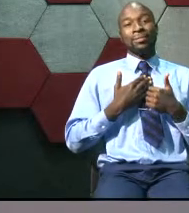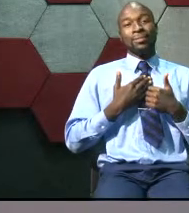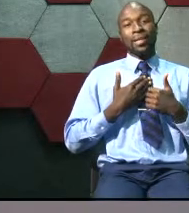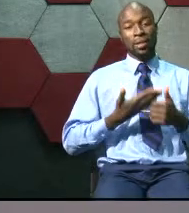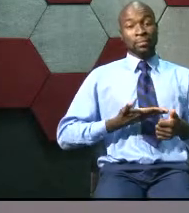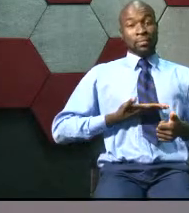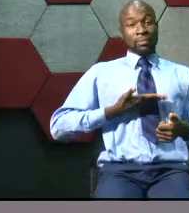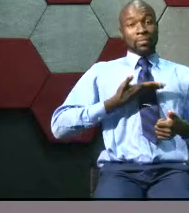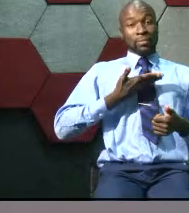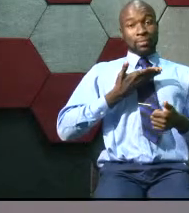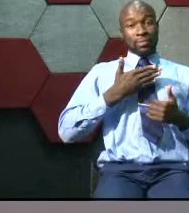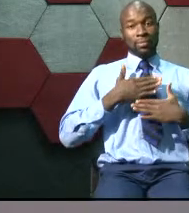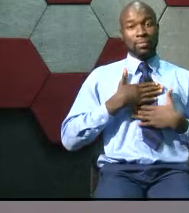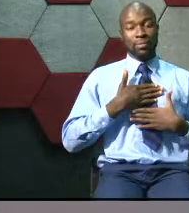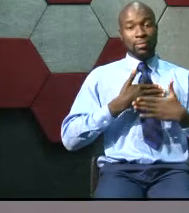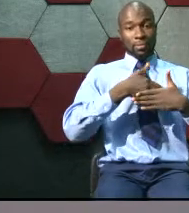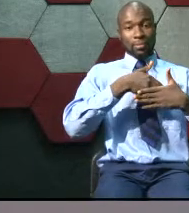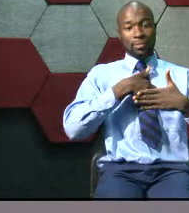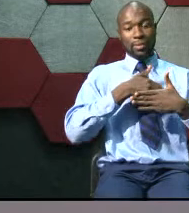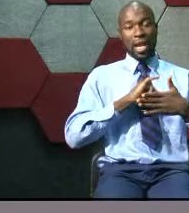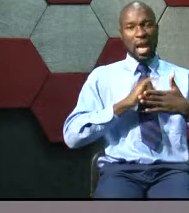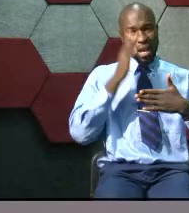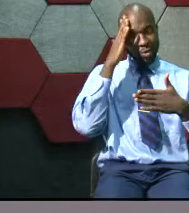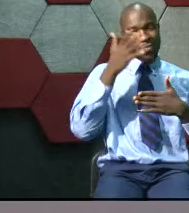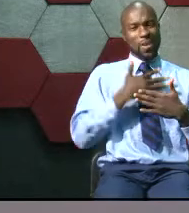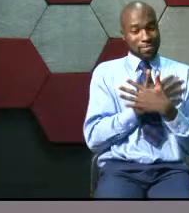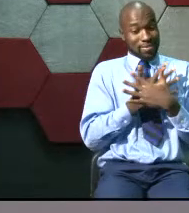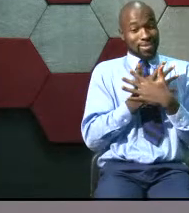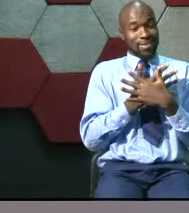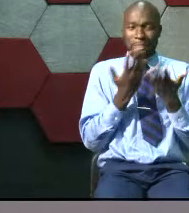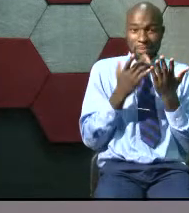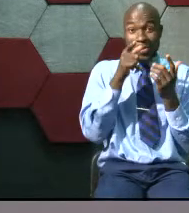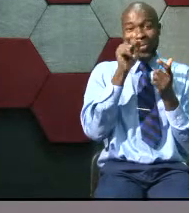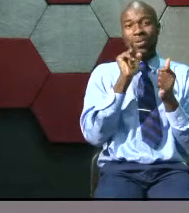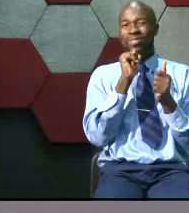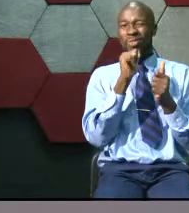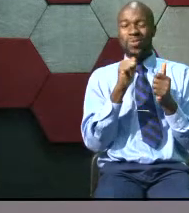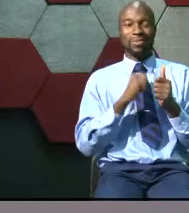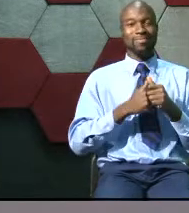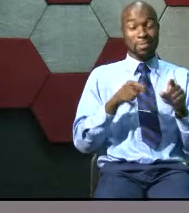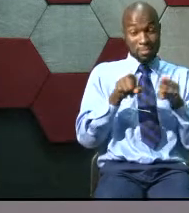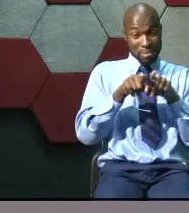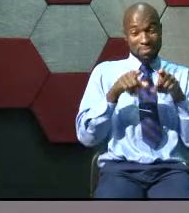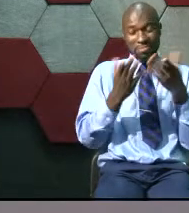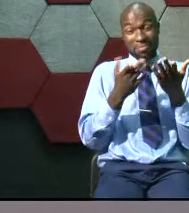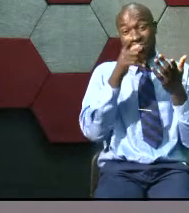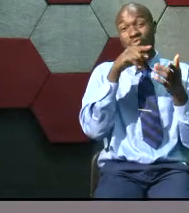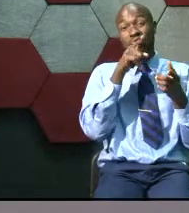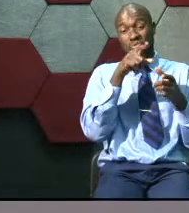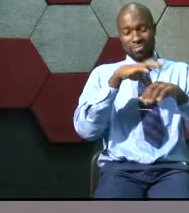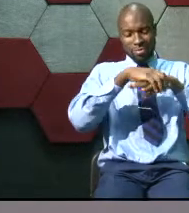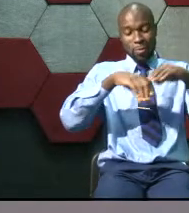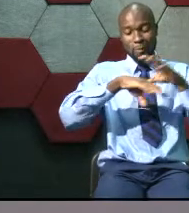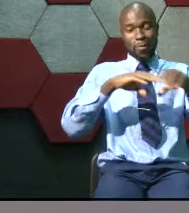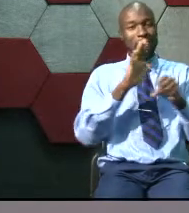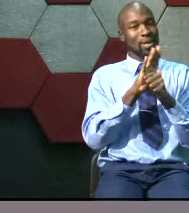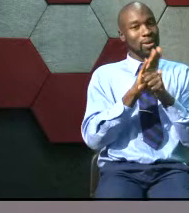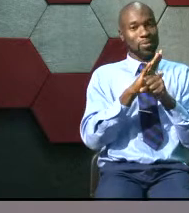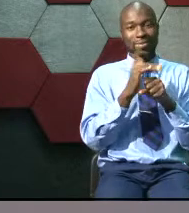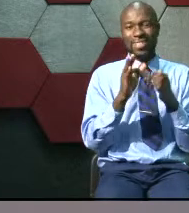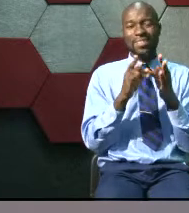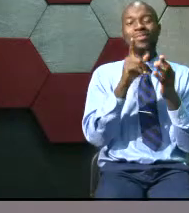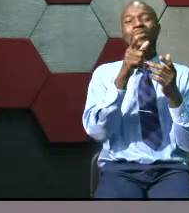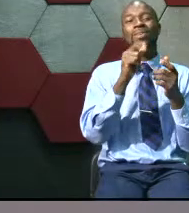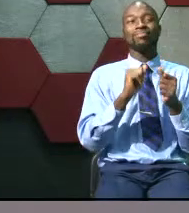Right. I know you're nervous. I know you, or maybe you're not nervous. Maybe they're super confident, like, man, I got this in the bag. If you are,